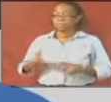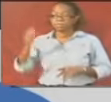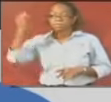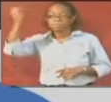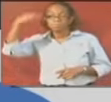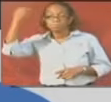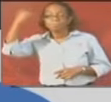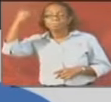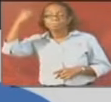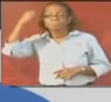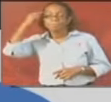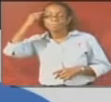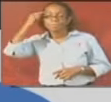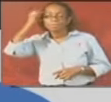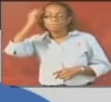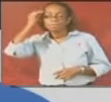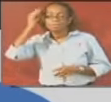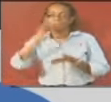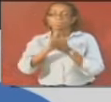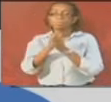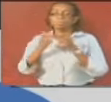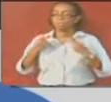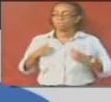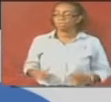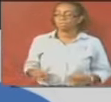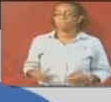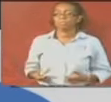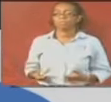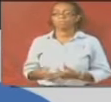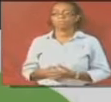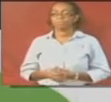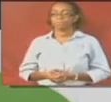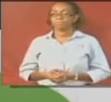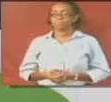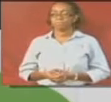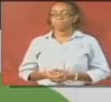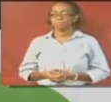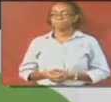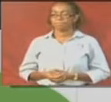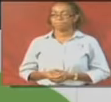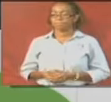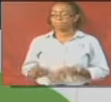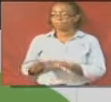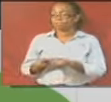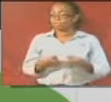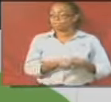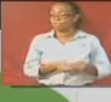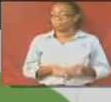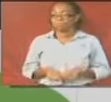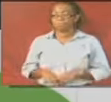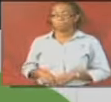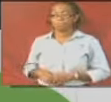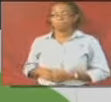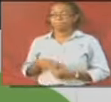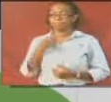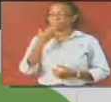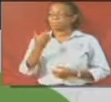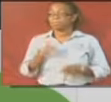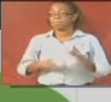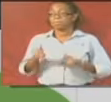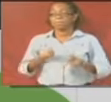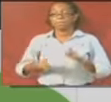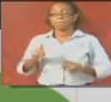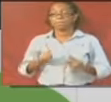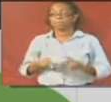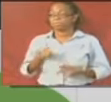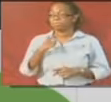levels requiring professional help. Next slide. We also asked people about their anxiety levels, and a